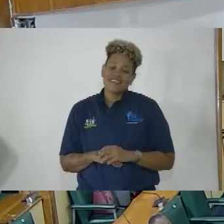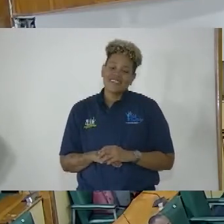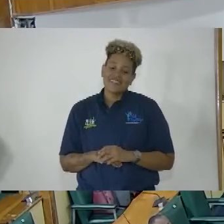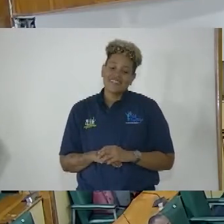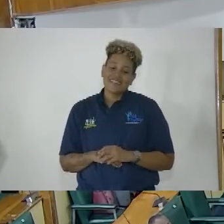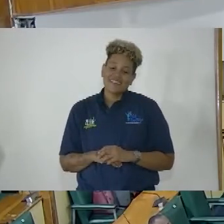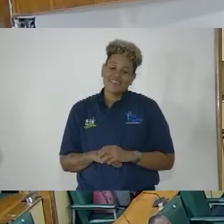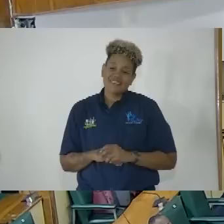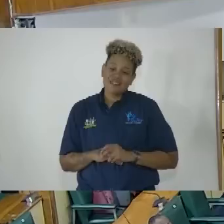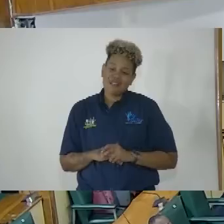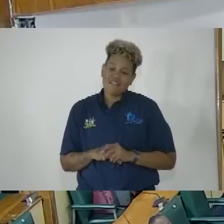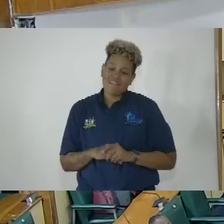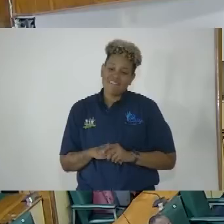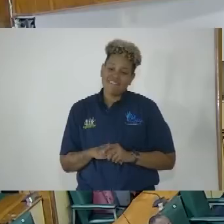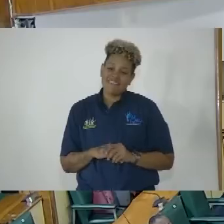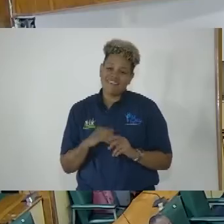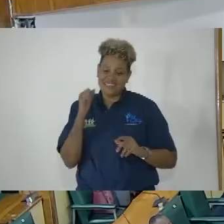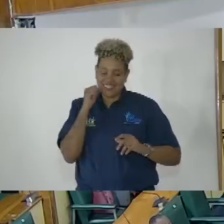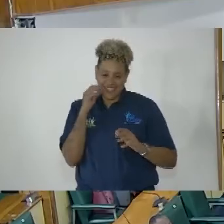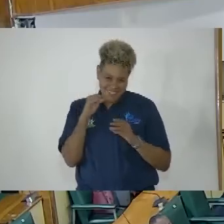I would just like to